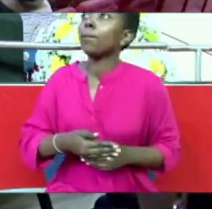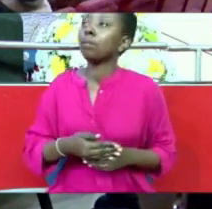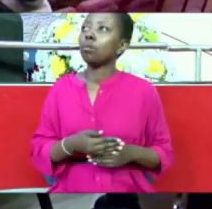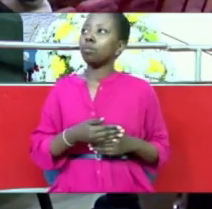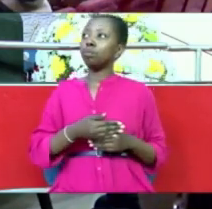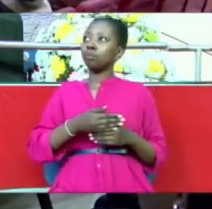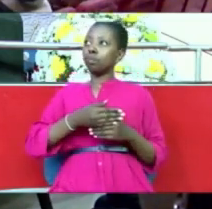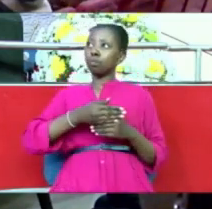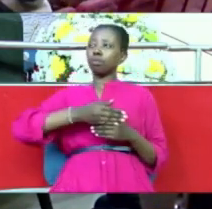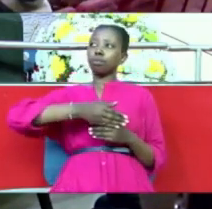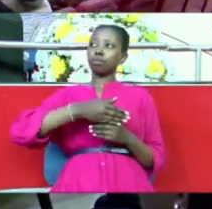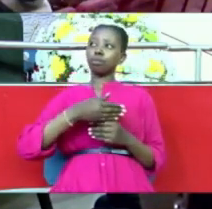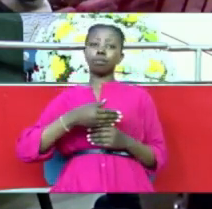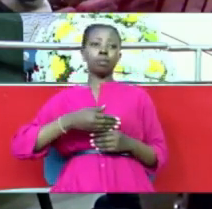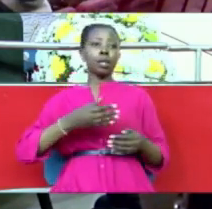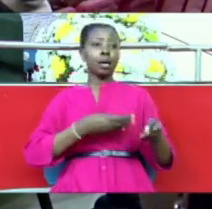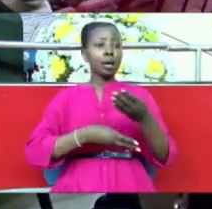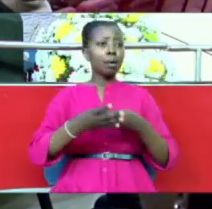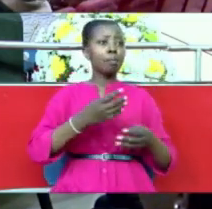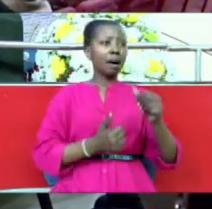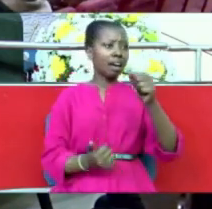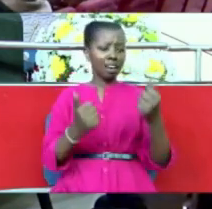1990 nikanunua kagari ka KYP.